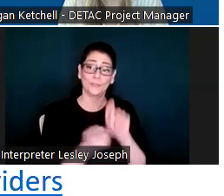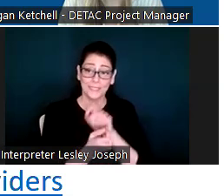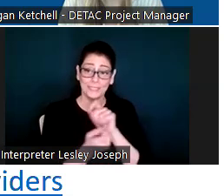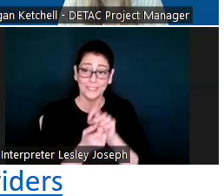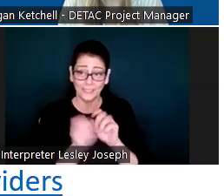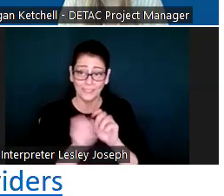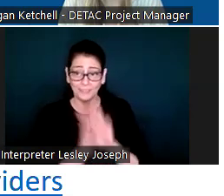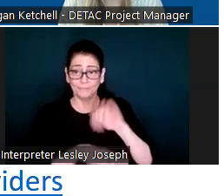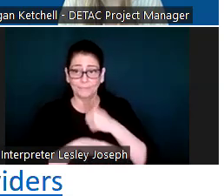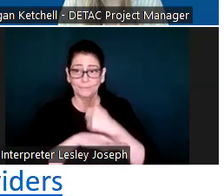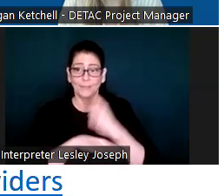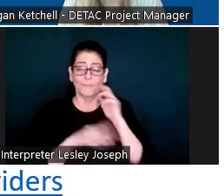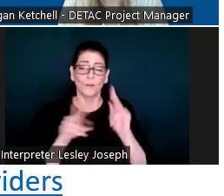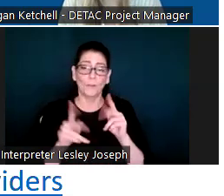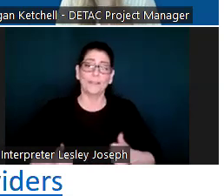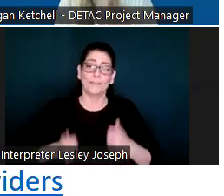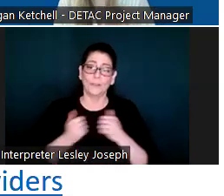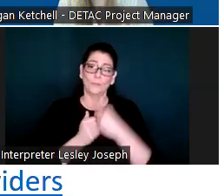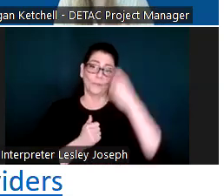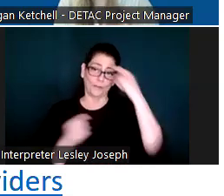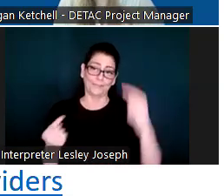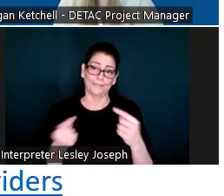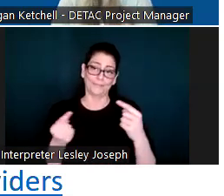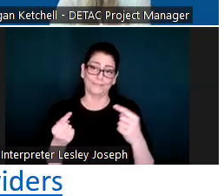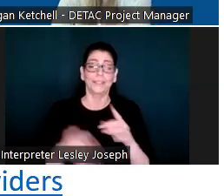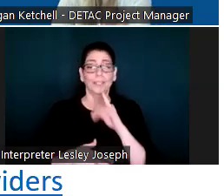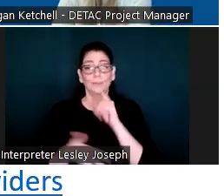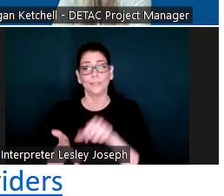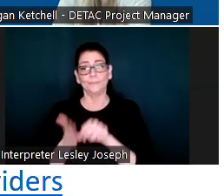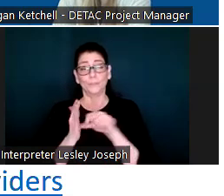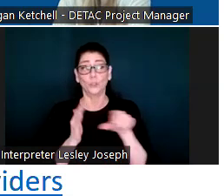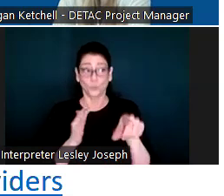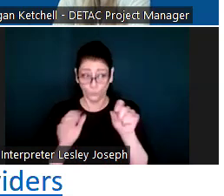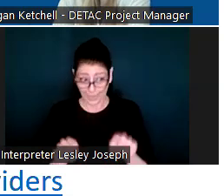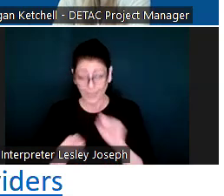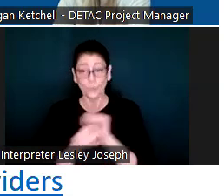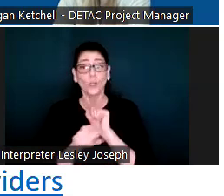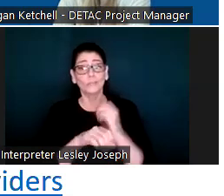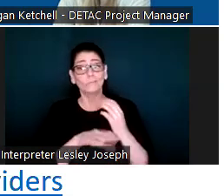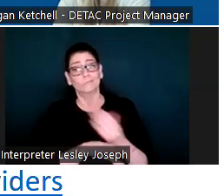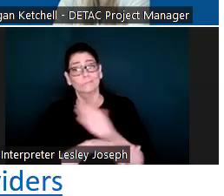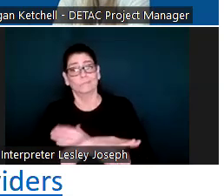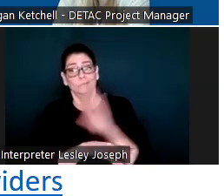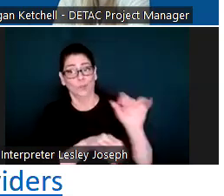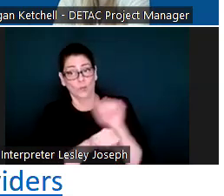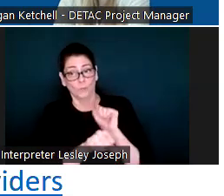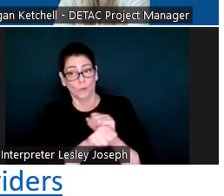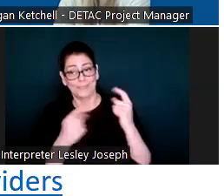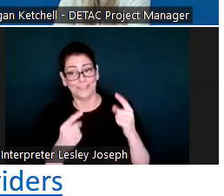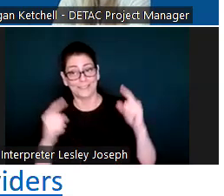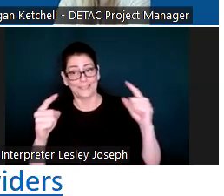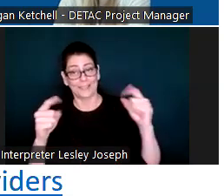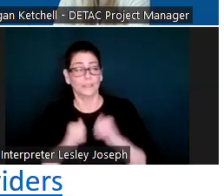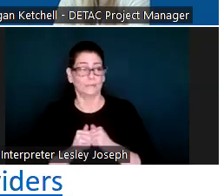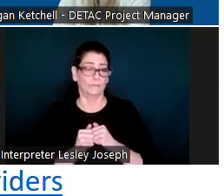living with brain injury, ones that really stress that you can work and improving your employment success,